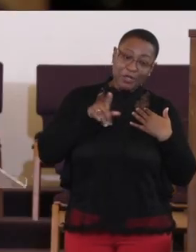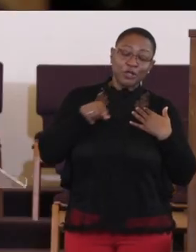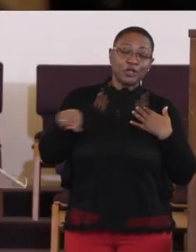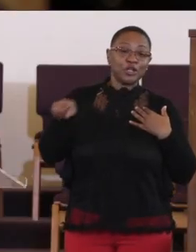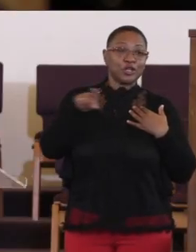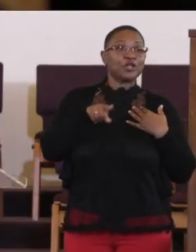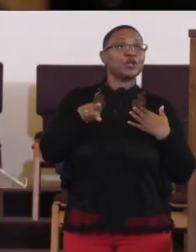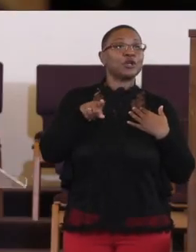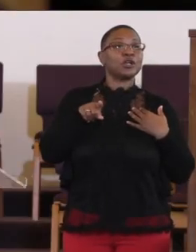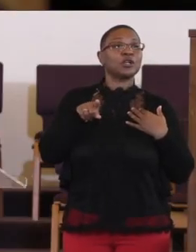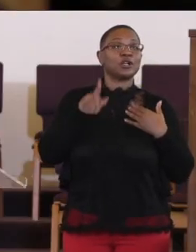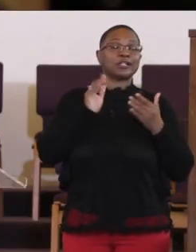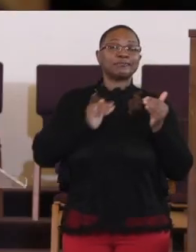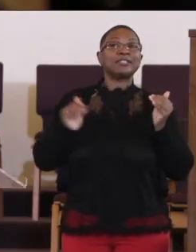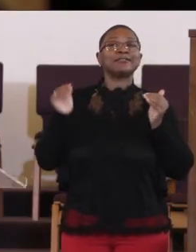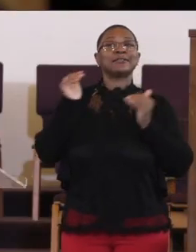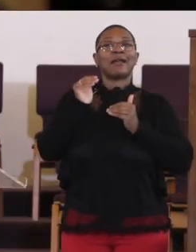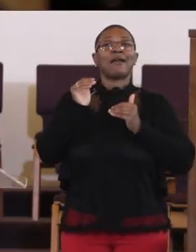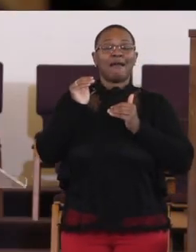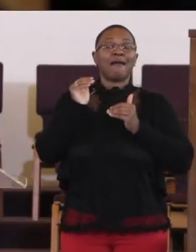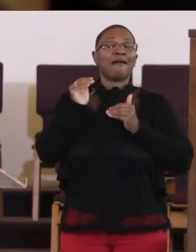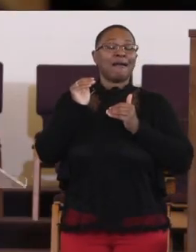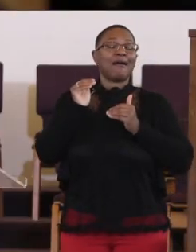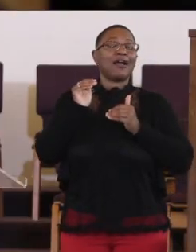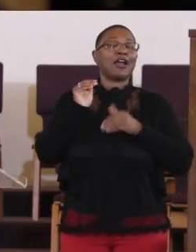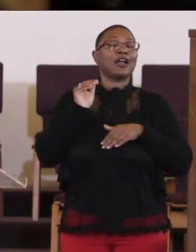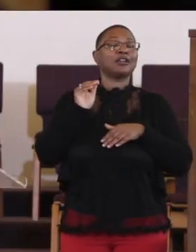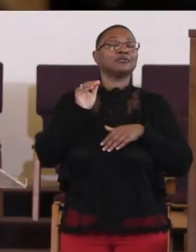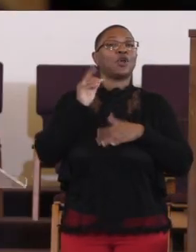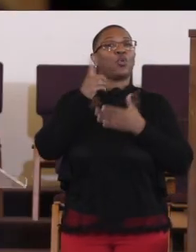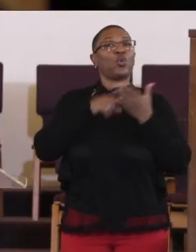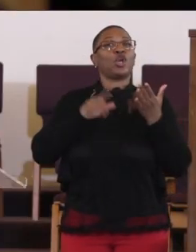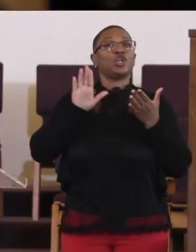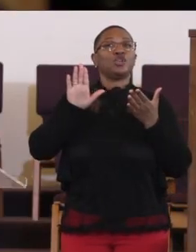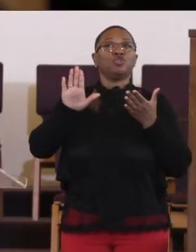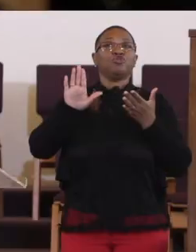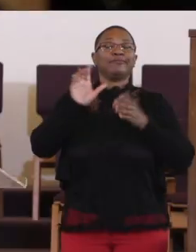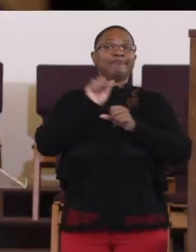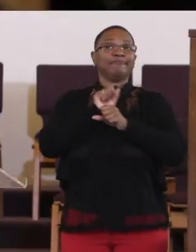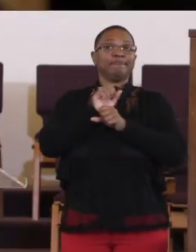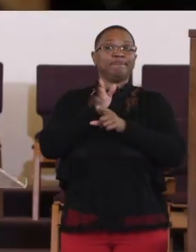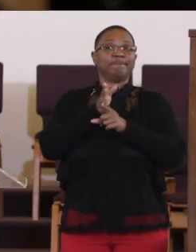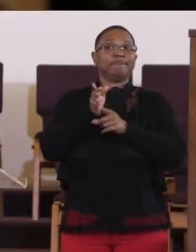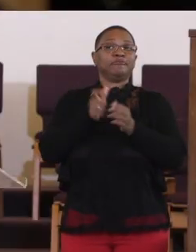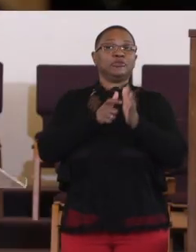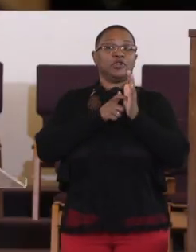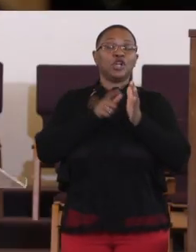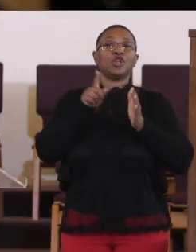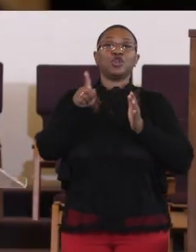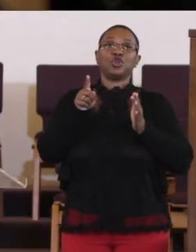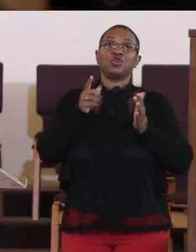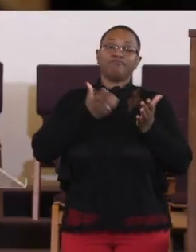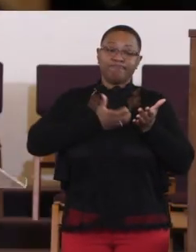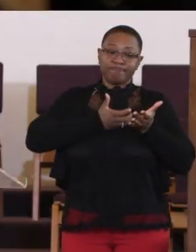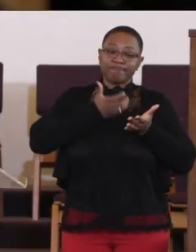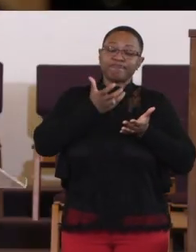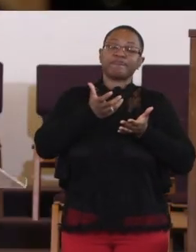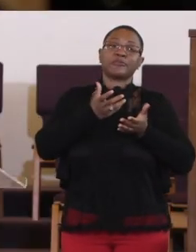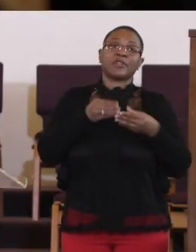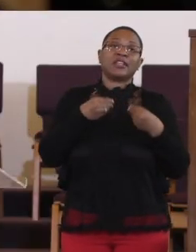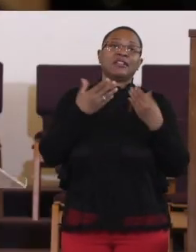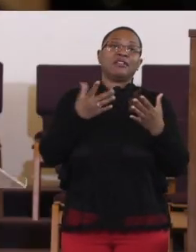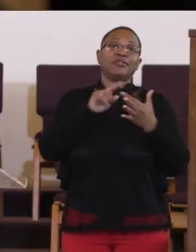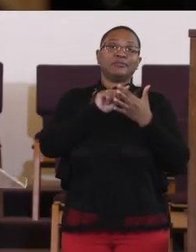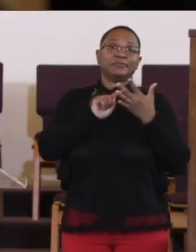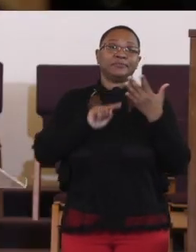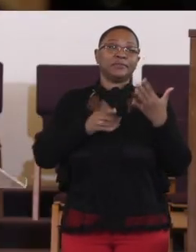guys have went beyond the call of duty. 10 seconds. You have went into your heart and you have did and delivered. So right now I want to tell